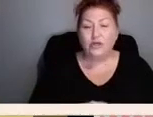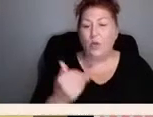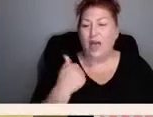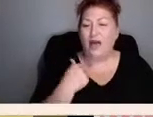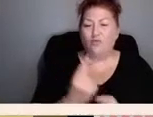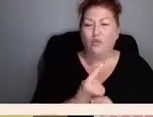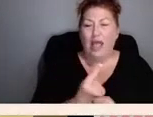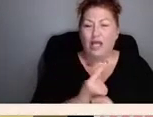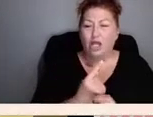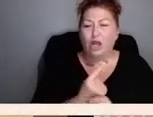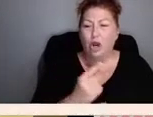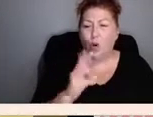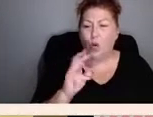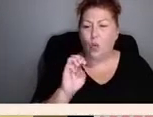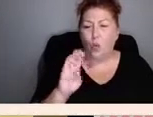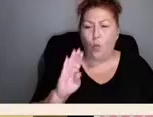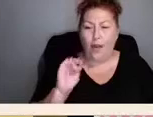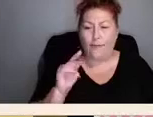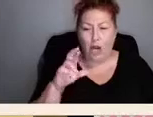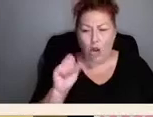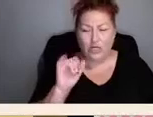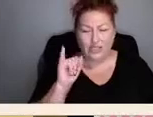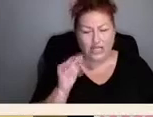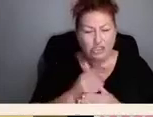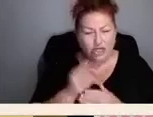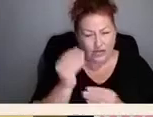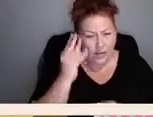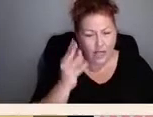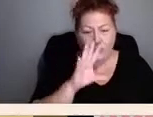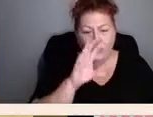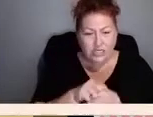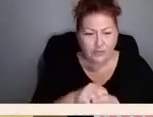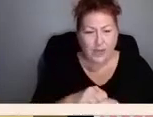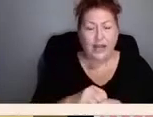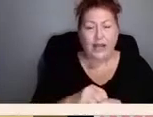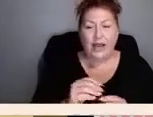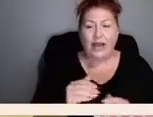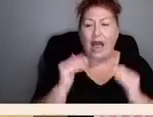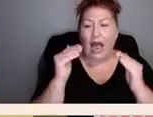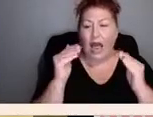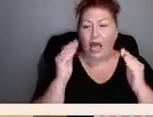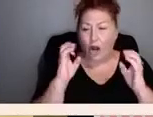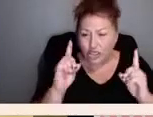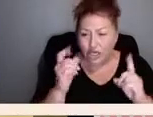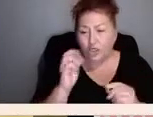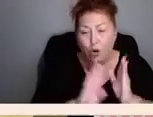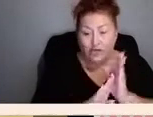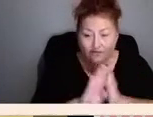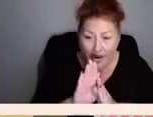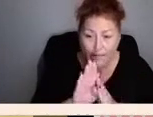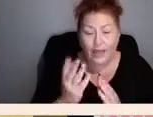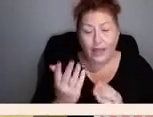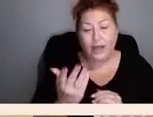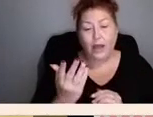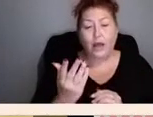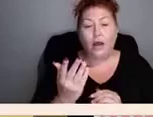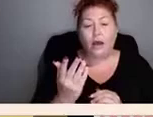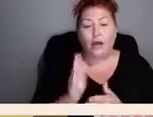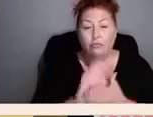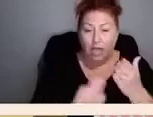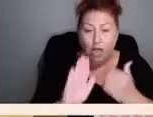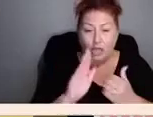month that share information about participating in inclusive higher education or developing